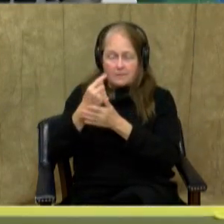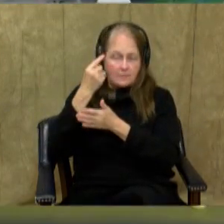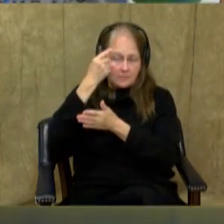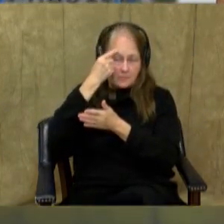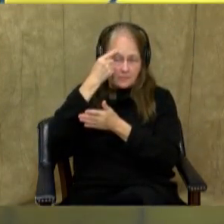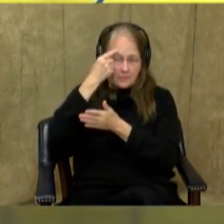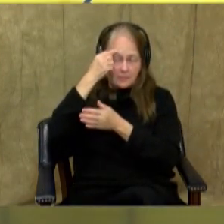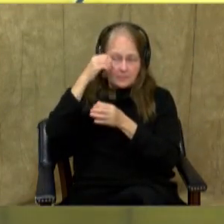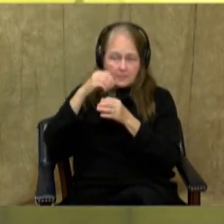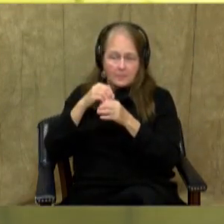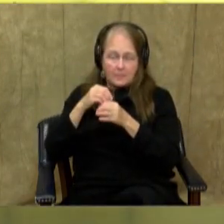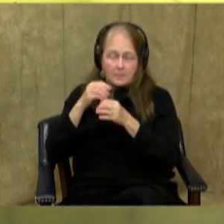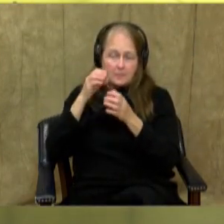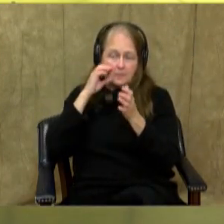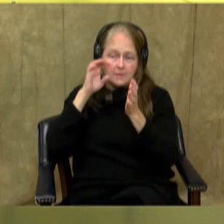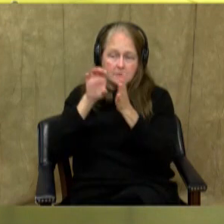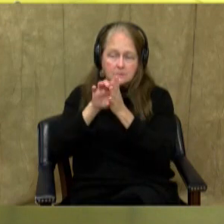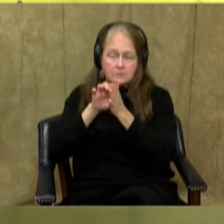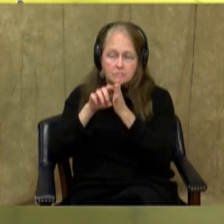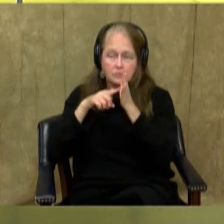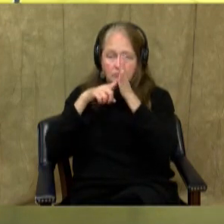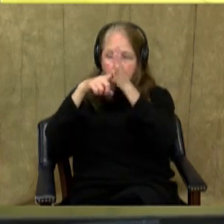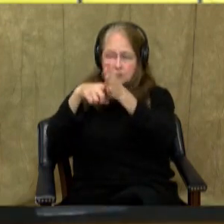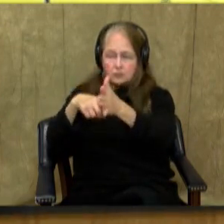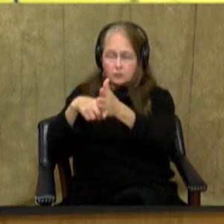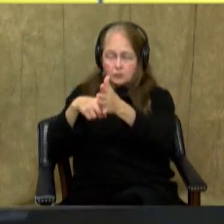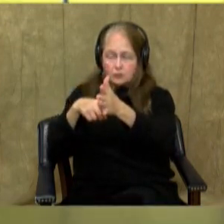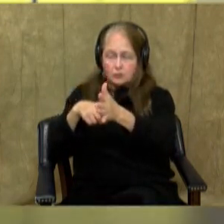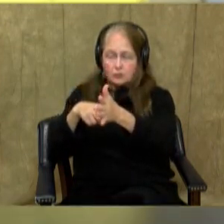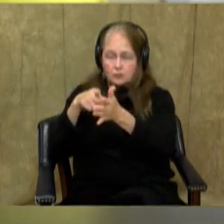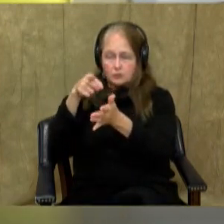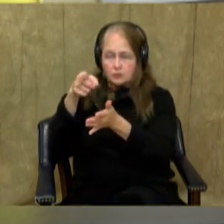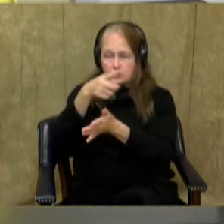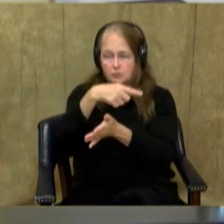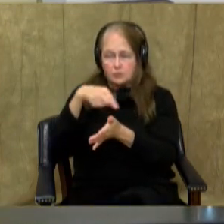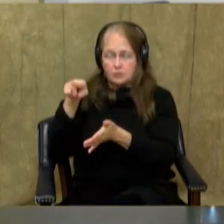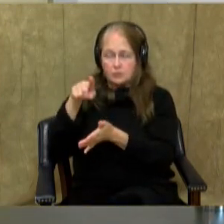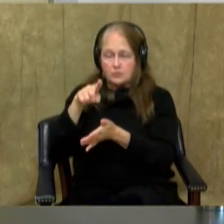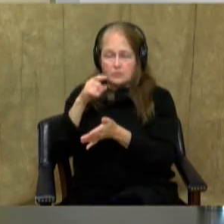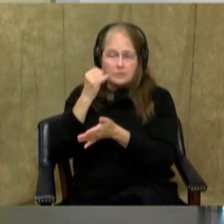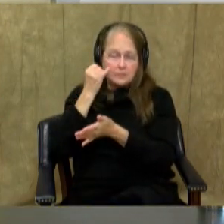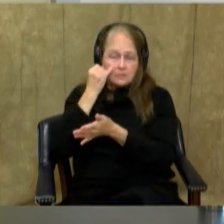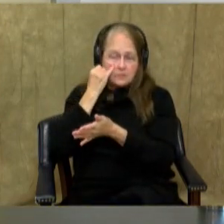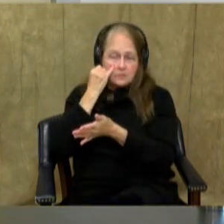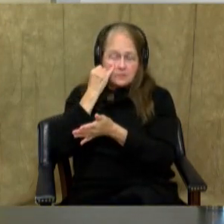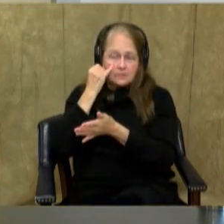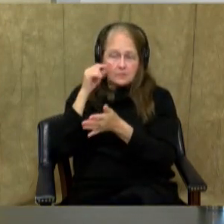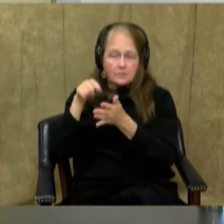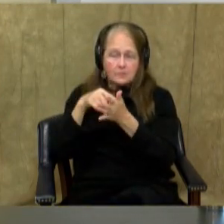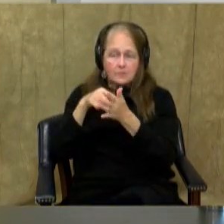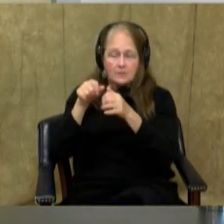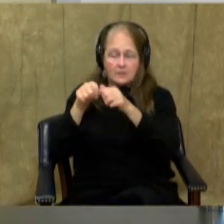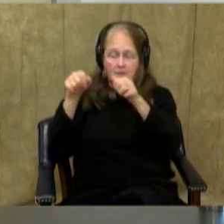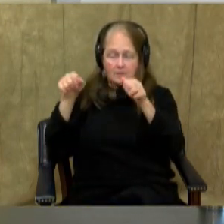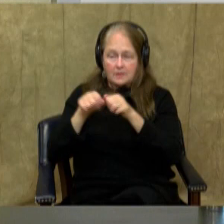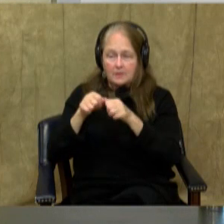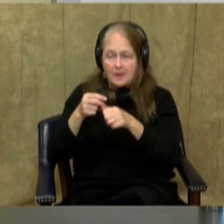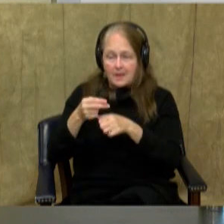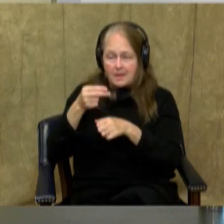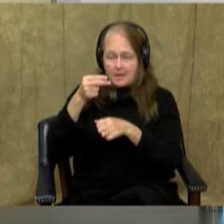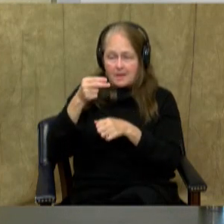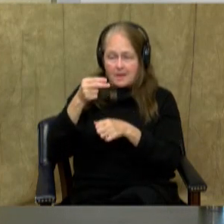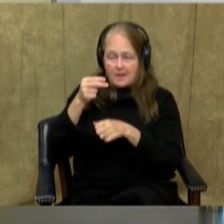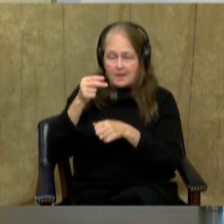about it, in our model, it totally shows this. Because if this area is high